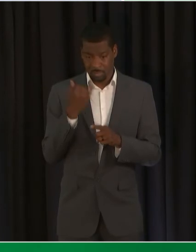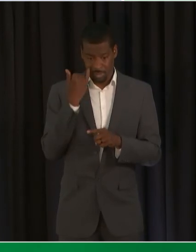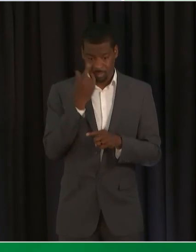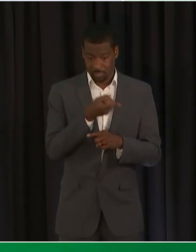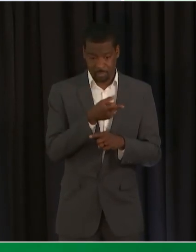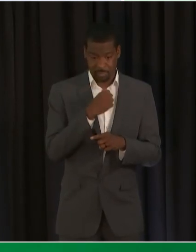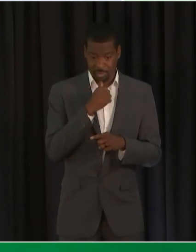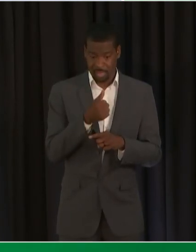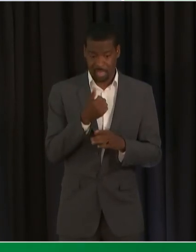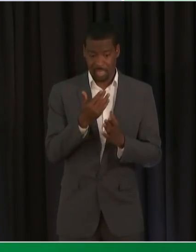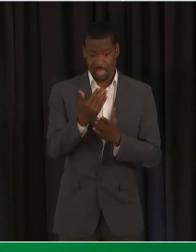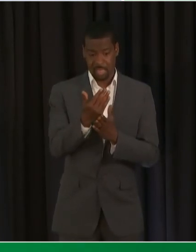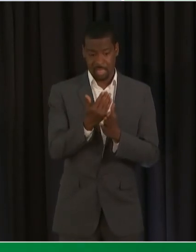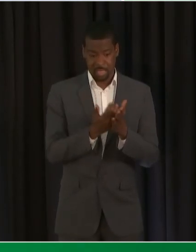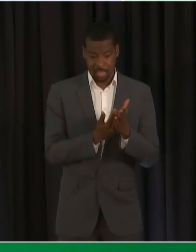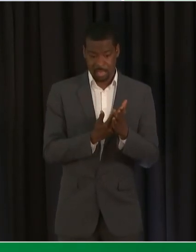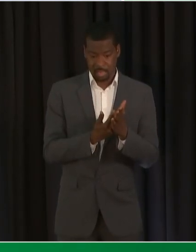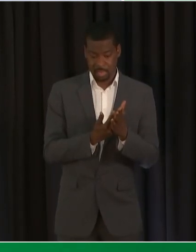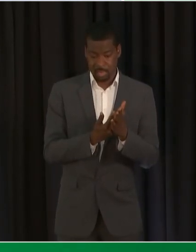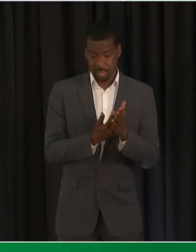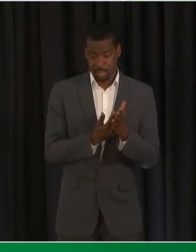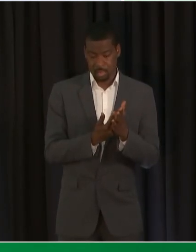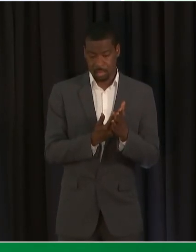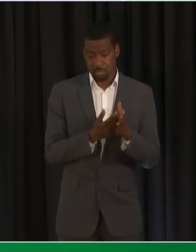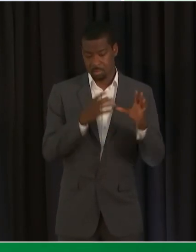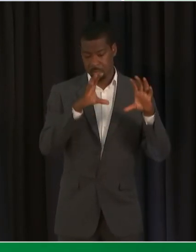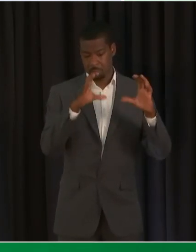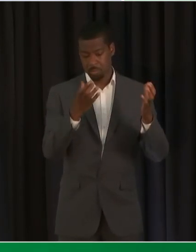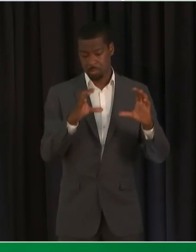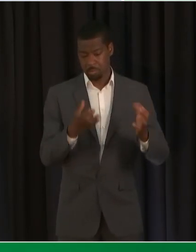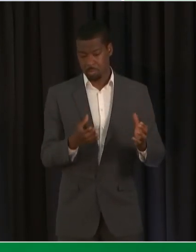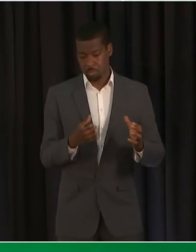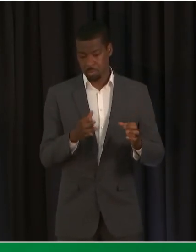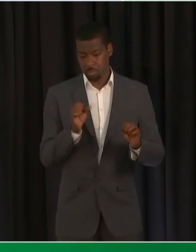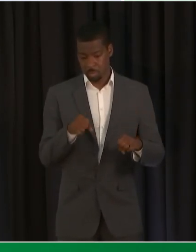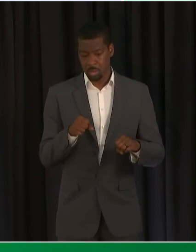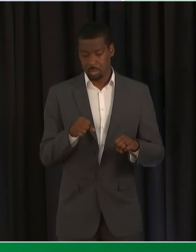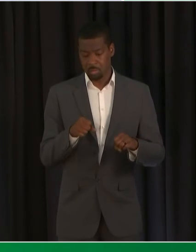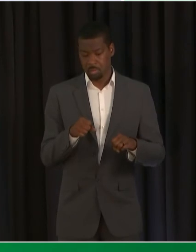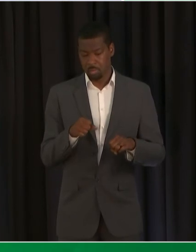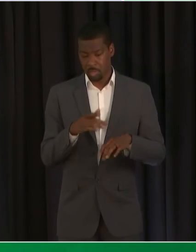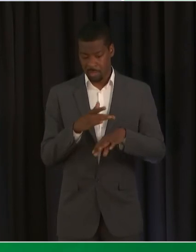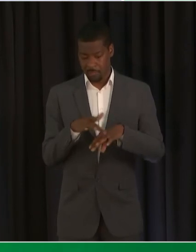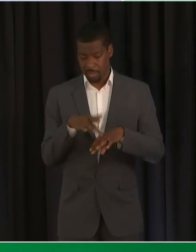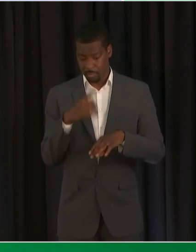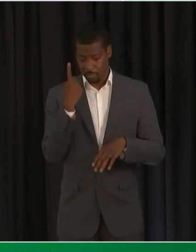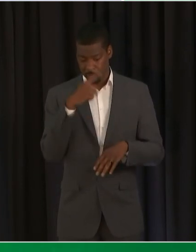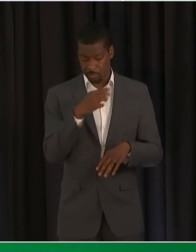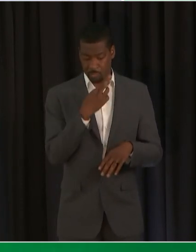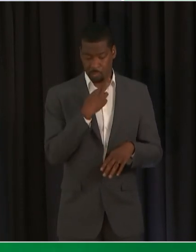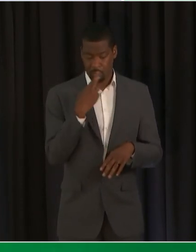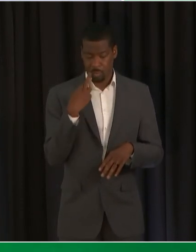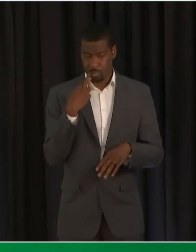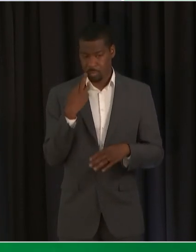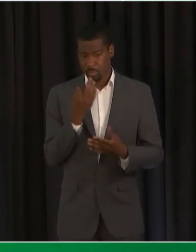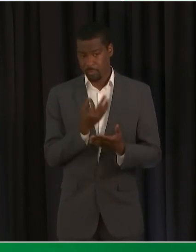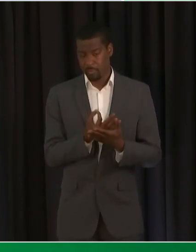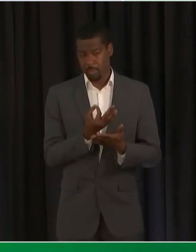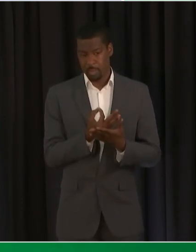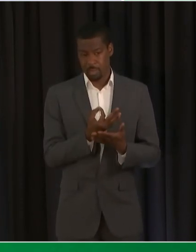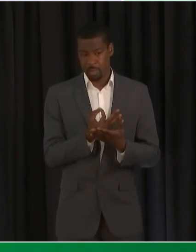if you are not one of the listed venues or listed categories that are eligible for restaurant